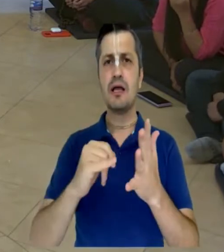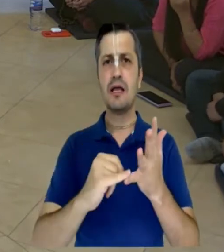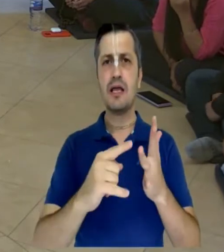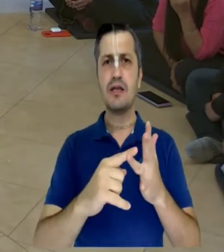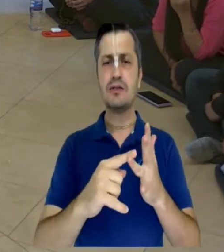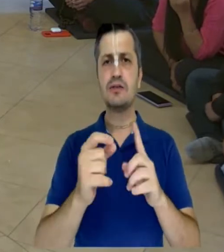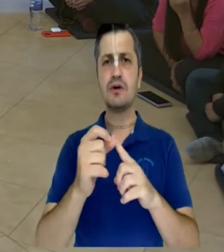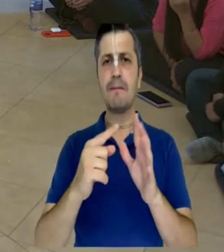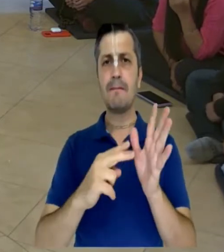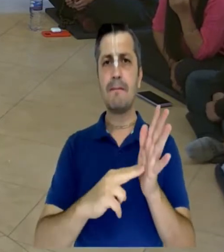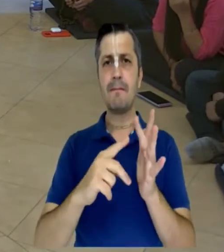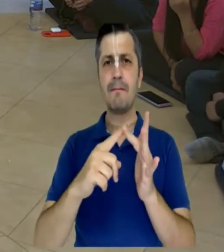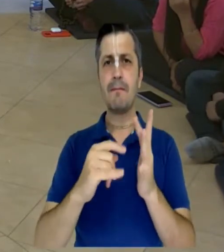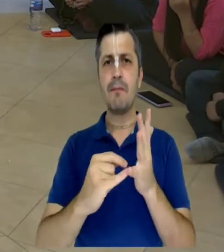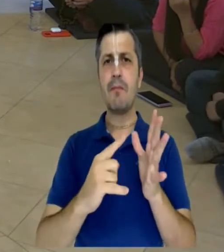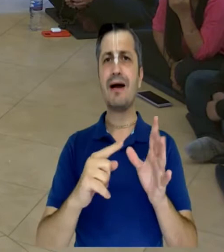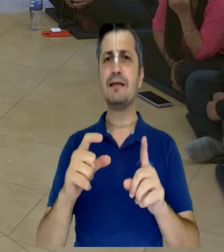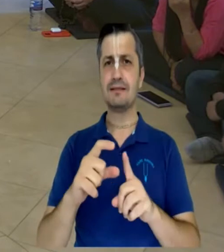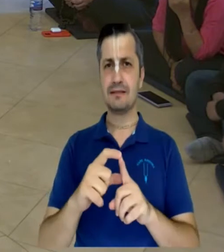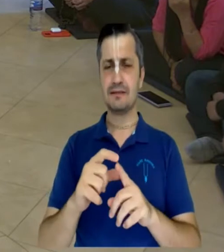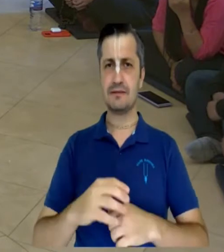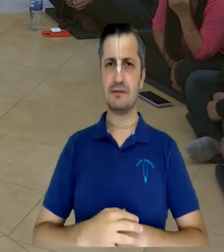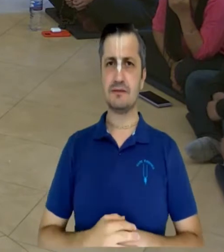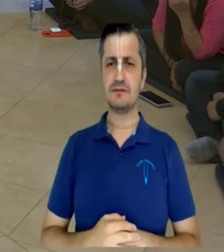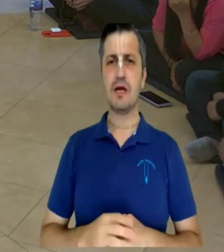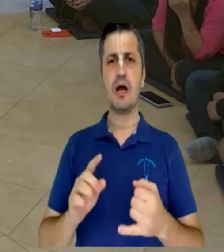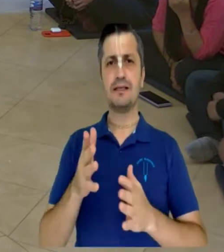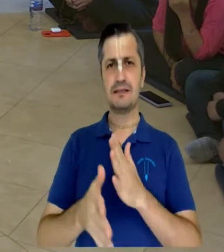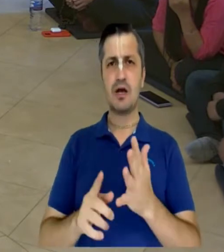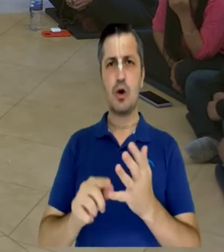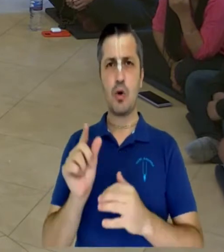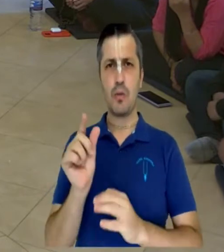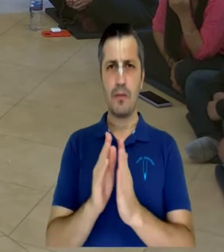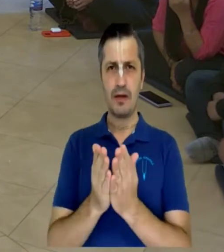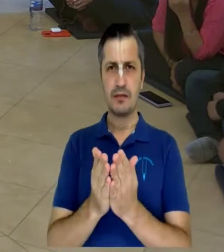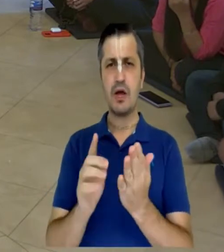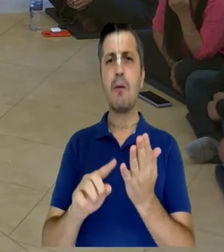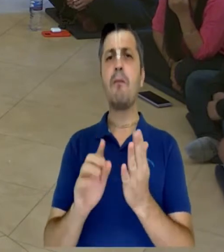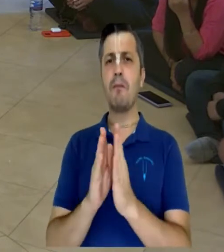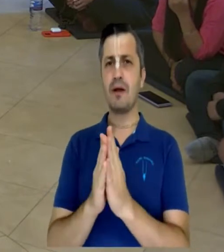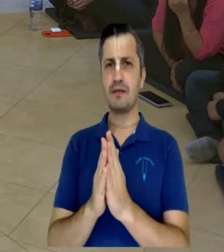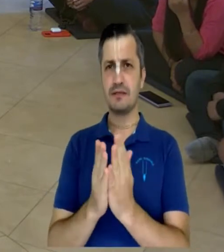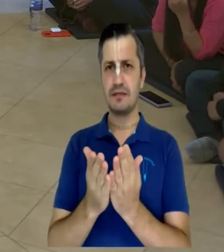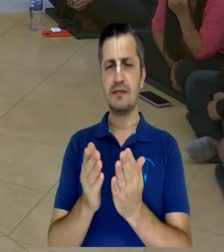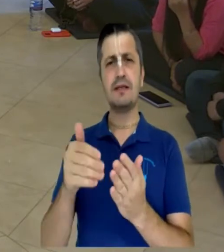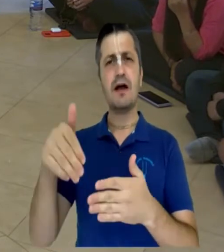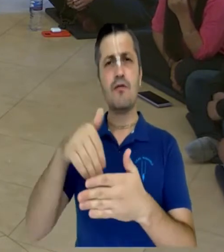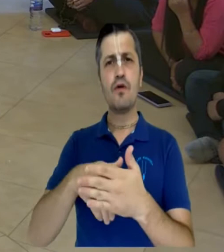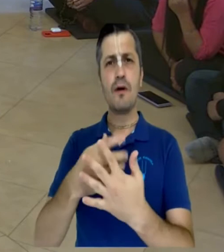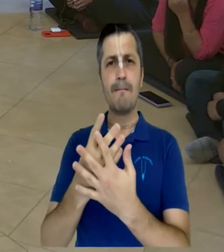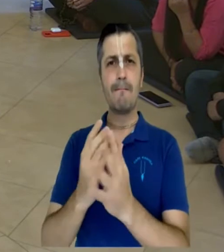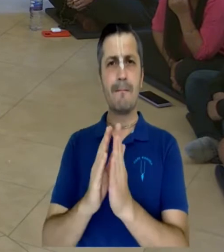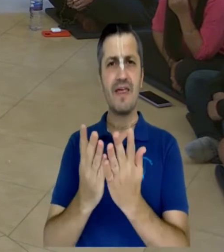Gita-Upanishad, and the Upanishads we understand belong to the Veda part of